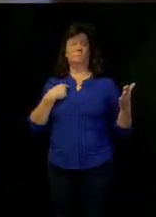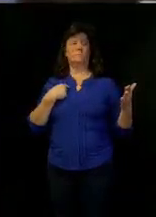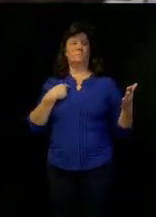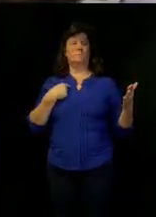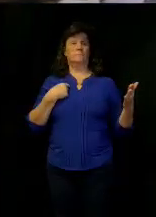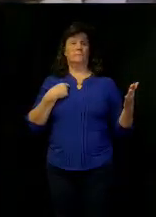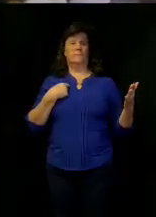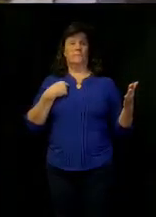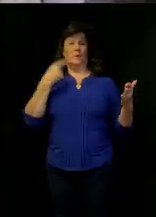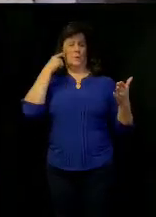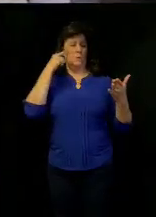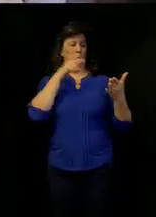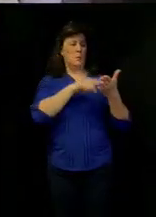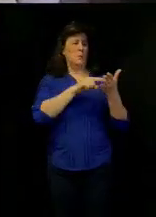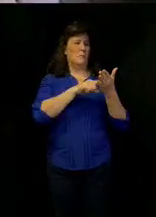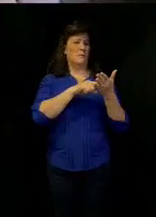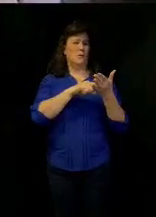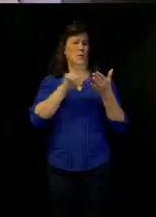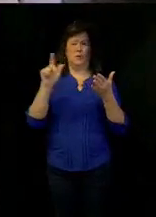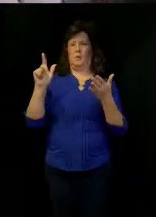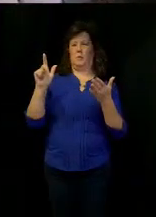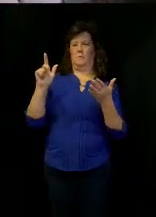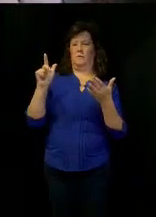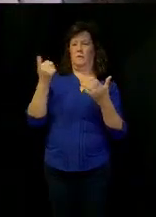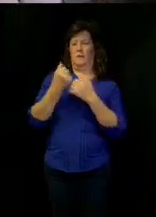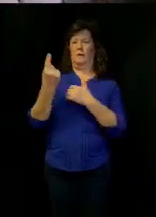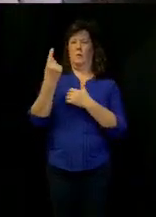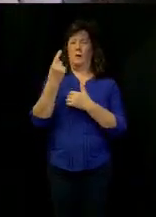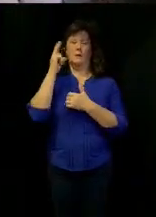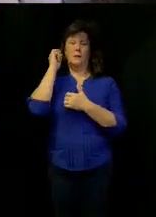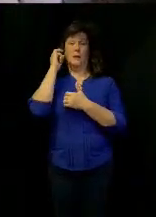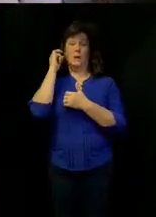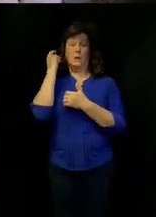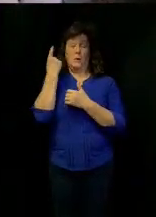Now look here in verse 23. For if anyone is a hearer of the word